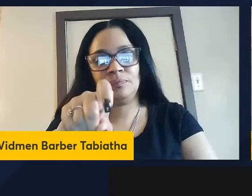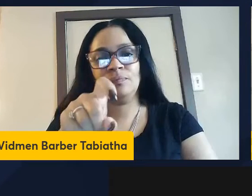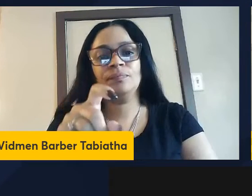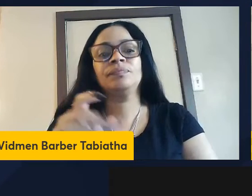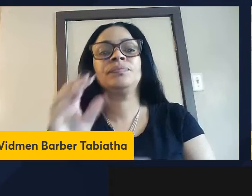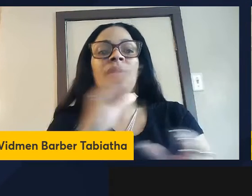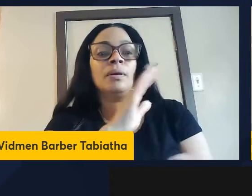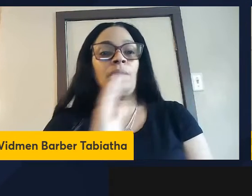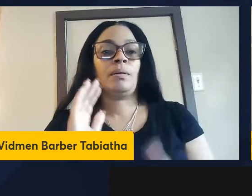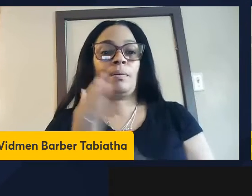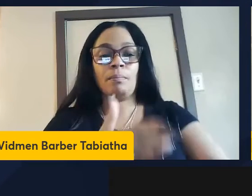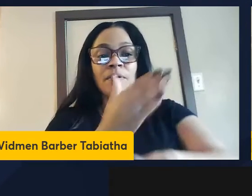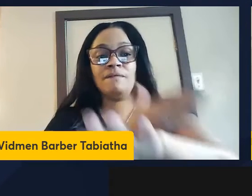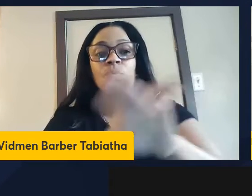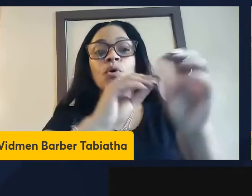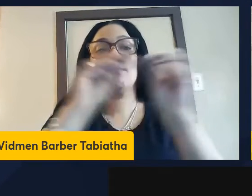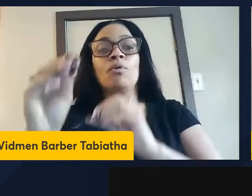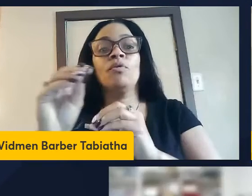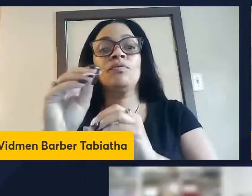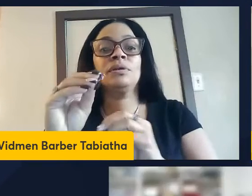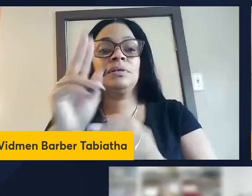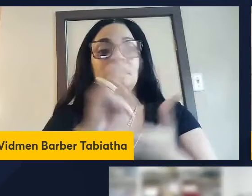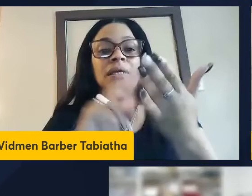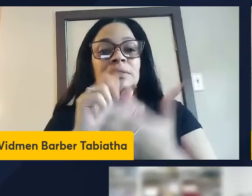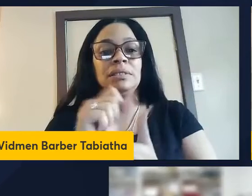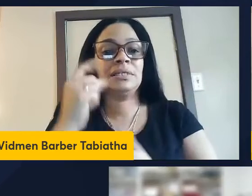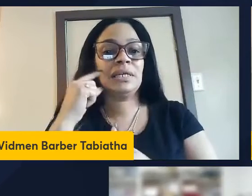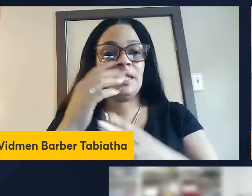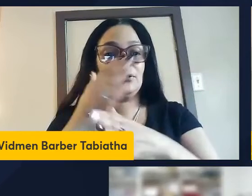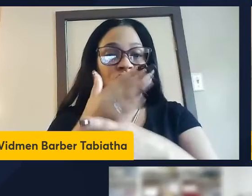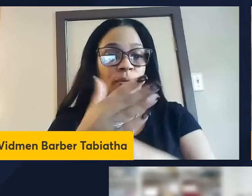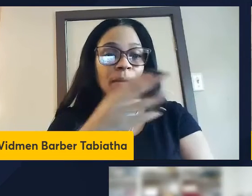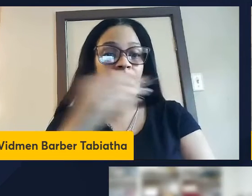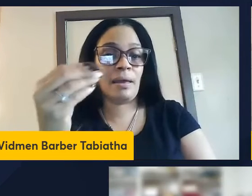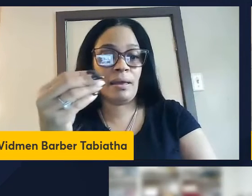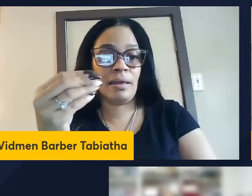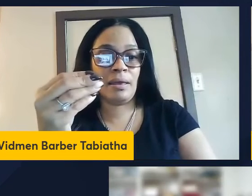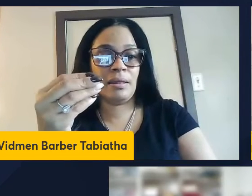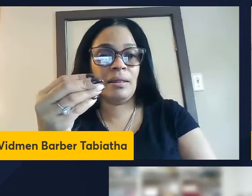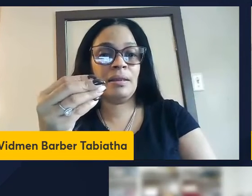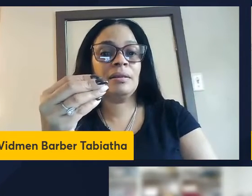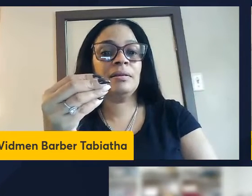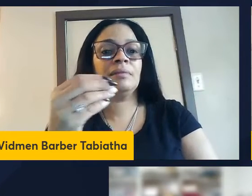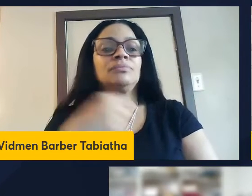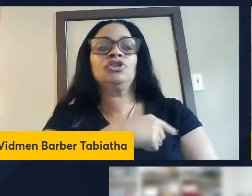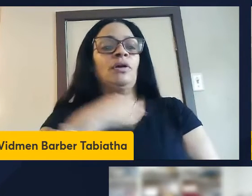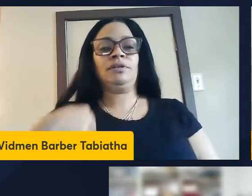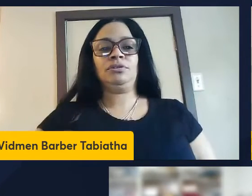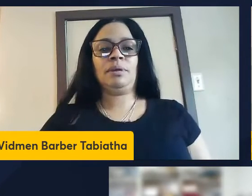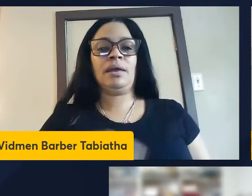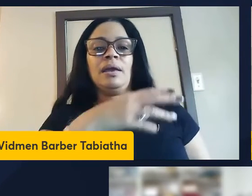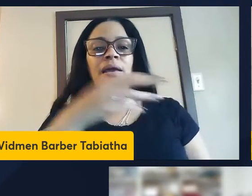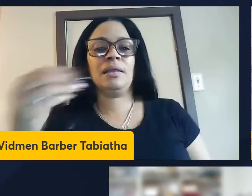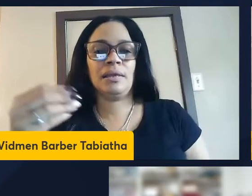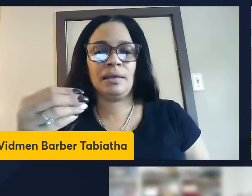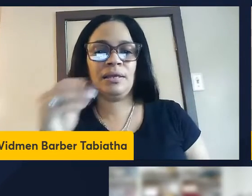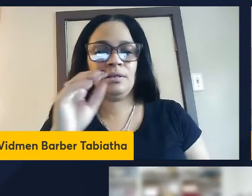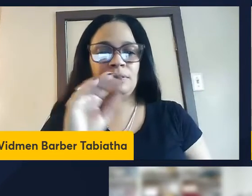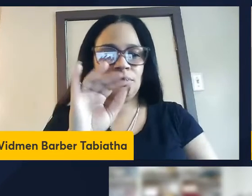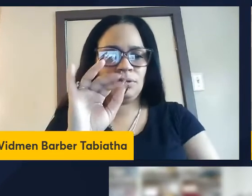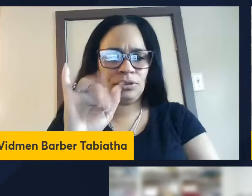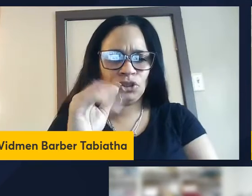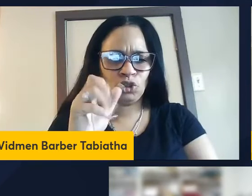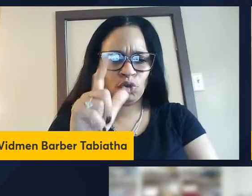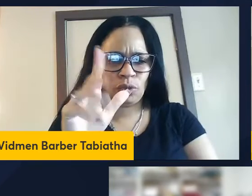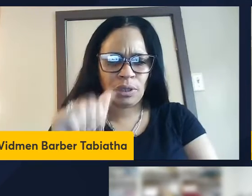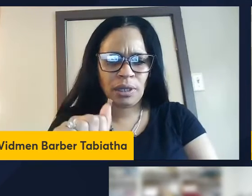moving to the United States for undergrad, she'd spent her childhood in Japan and Ghana where her passion for immunology grew. Julia is interested in